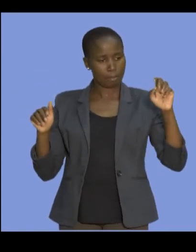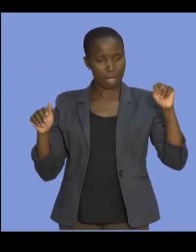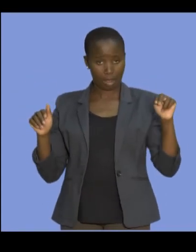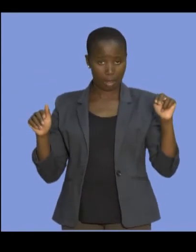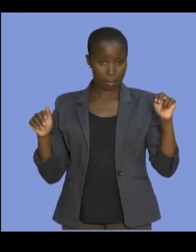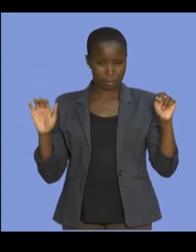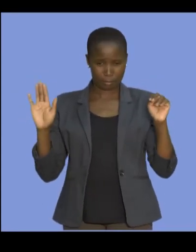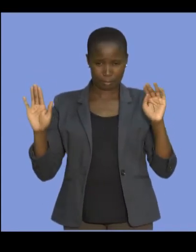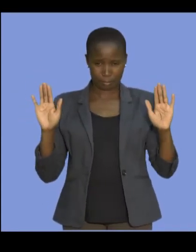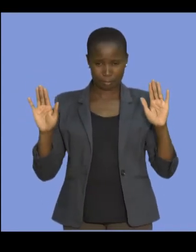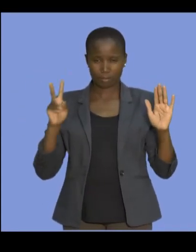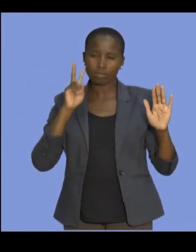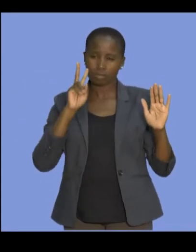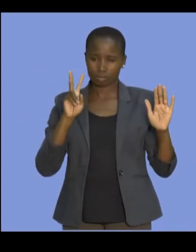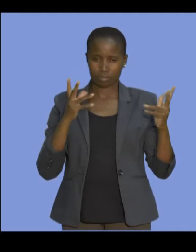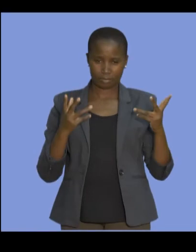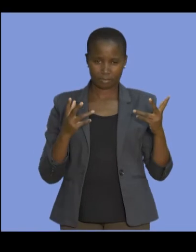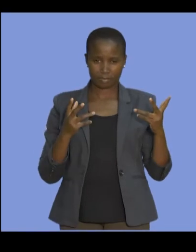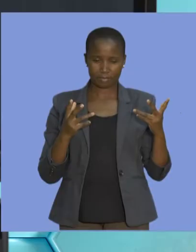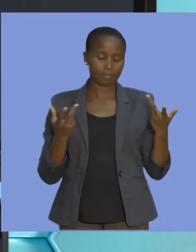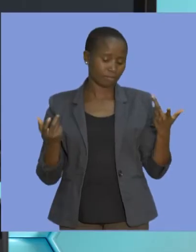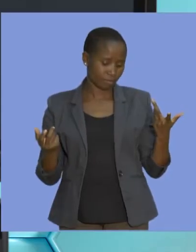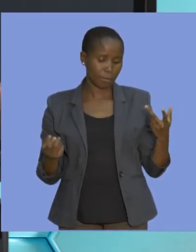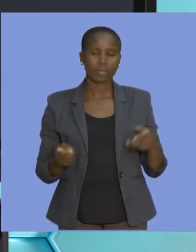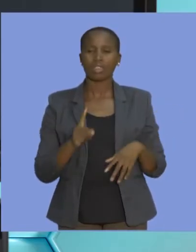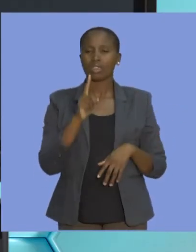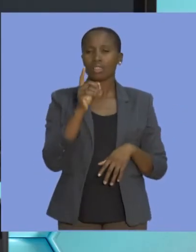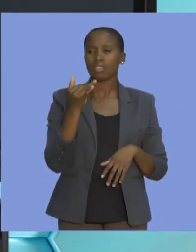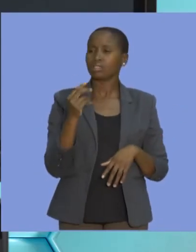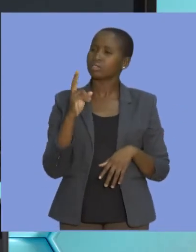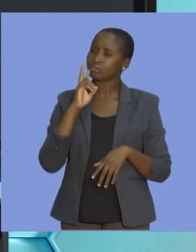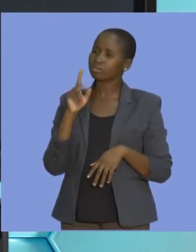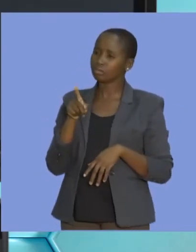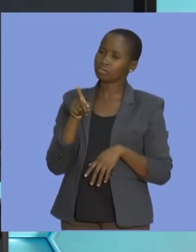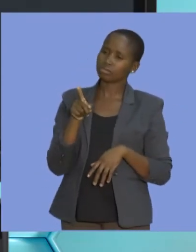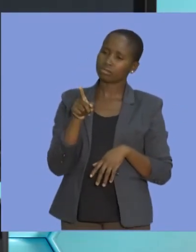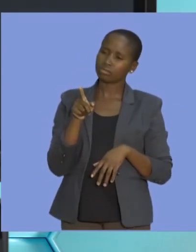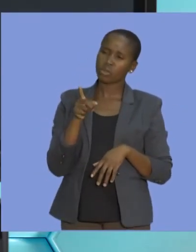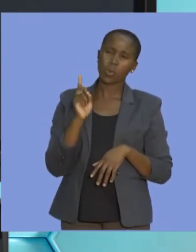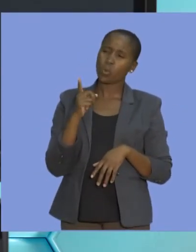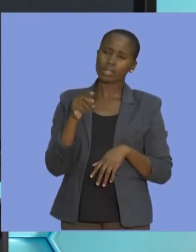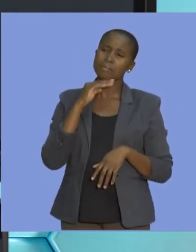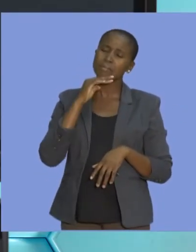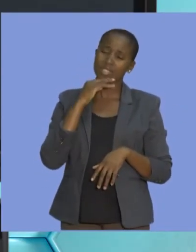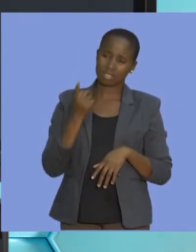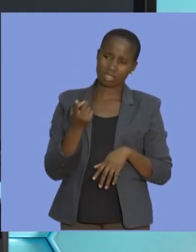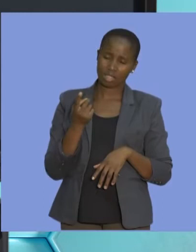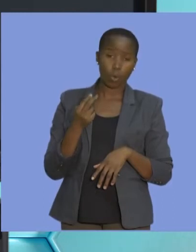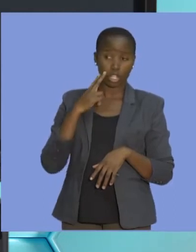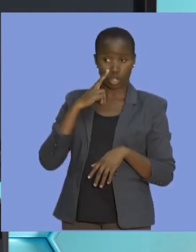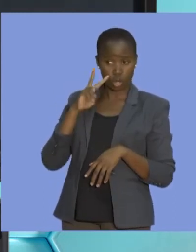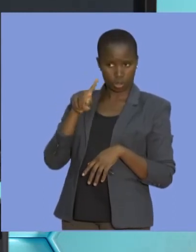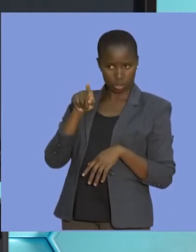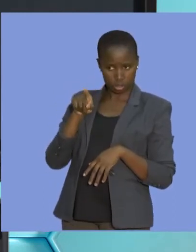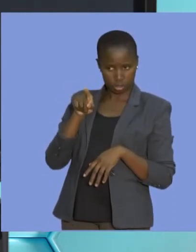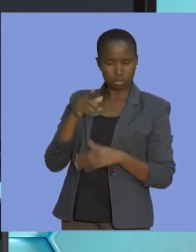By looking at the whisker plot, what can you say about the distribution of the data? By looking at that, I can say this